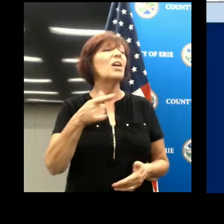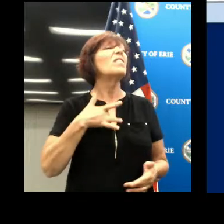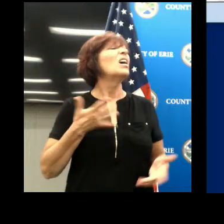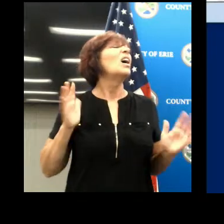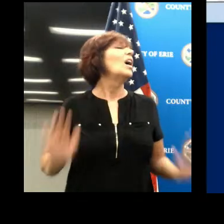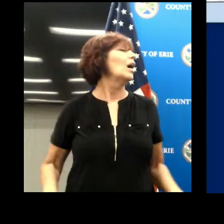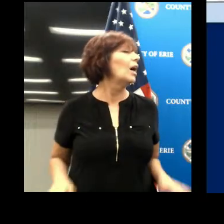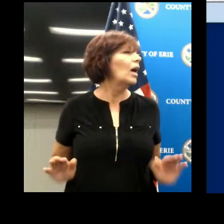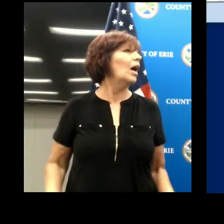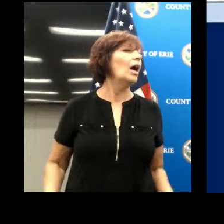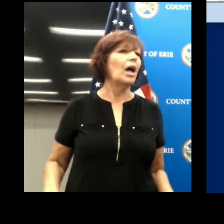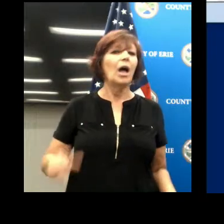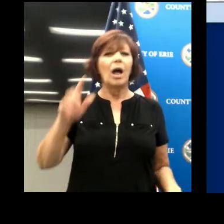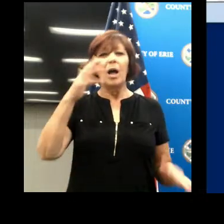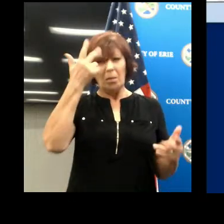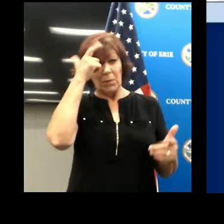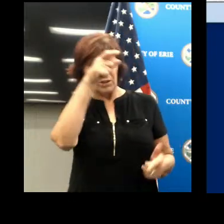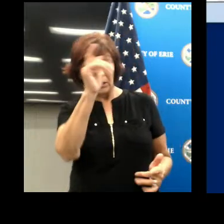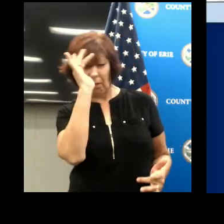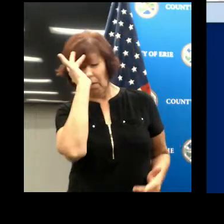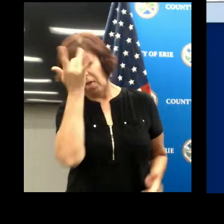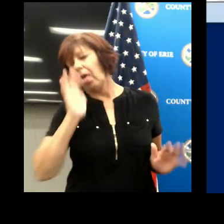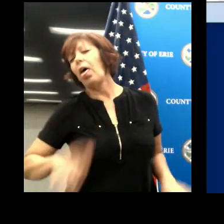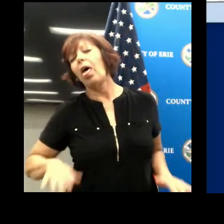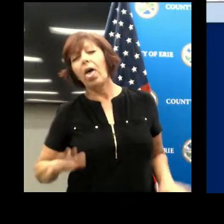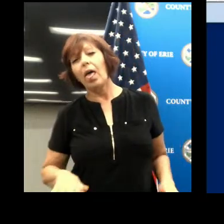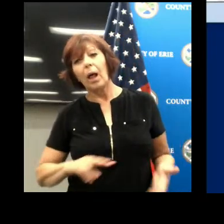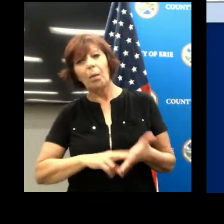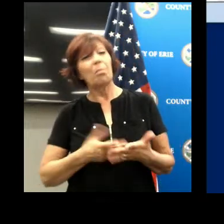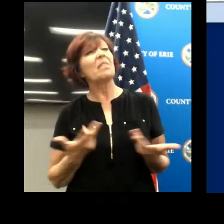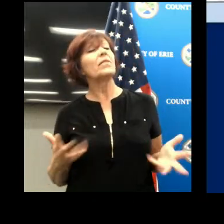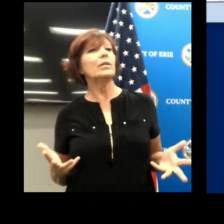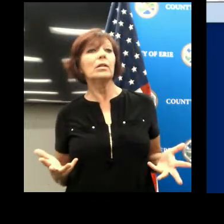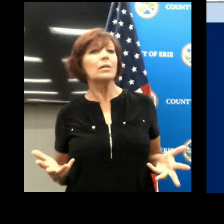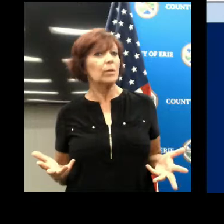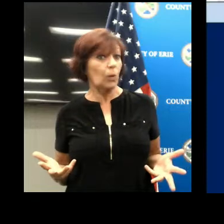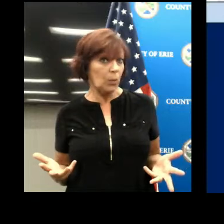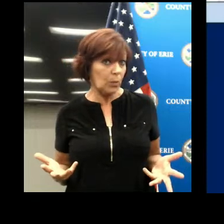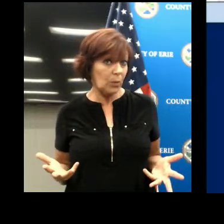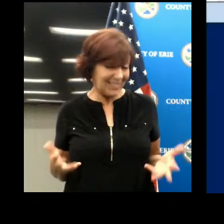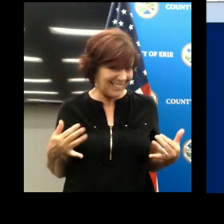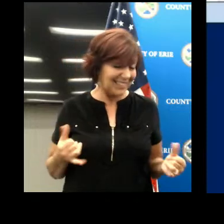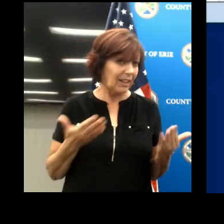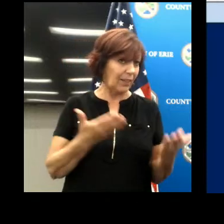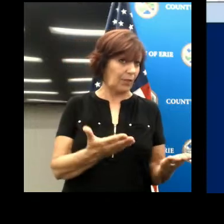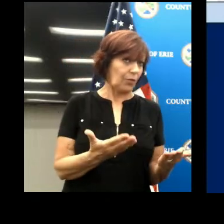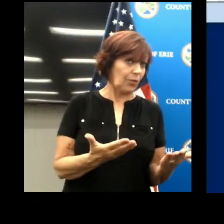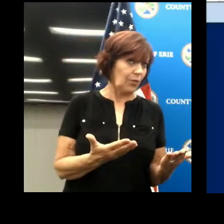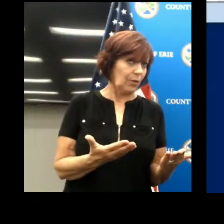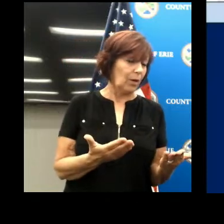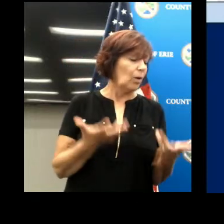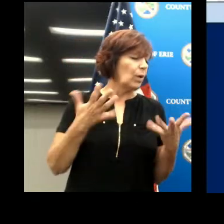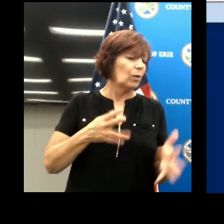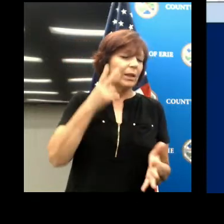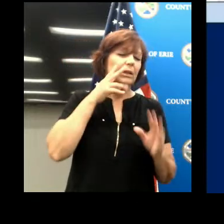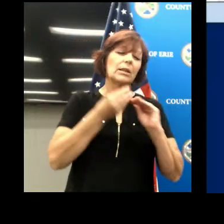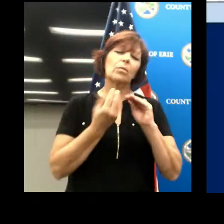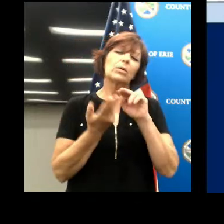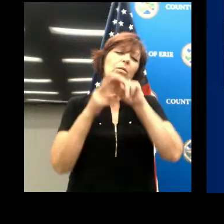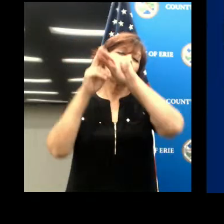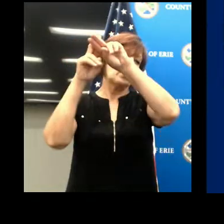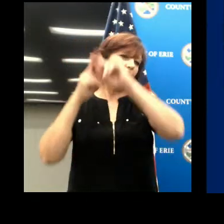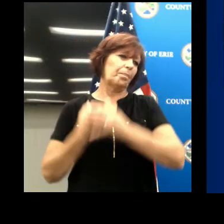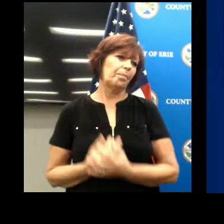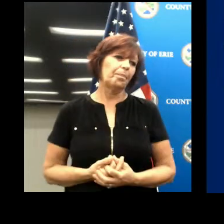that just because you're sick and tired of the pandemic, you don't want to wear the mask, you don't care about it anymore, the pandemic's not over with. And we don't want to see those numbers go up.